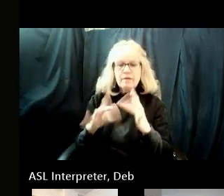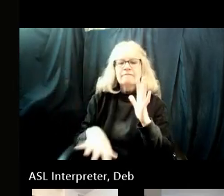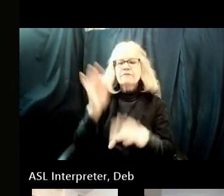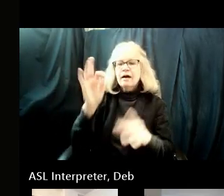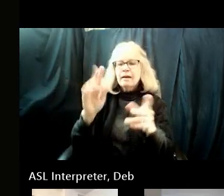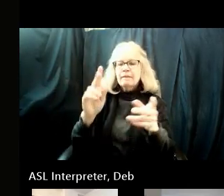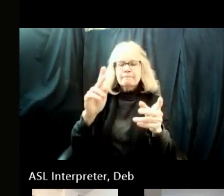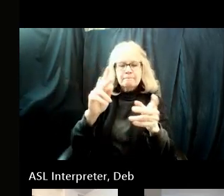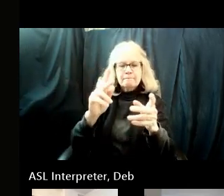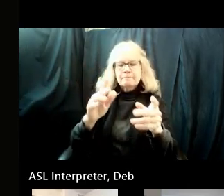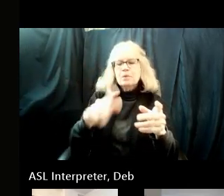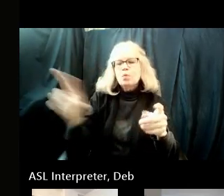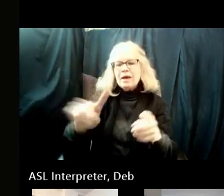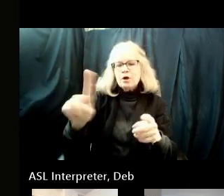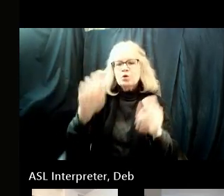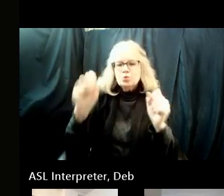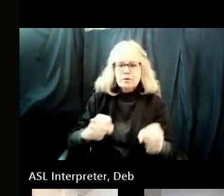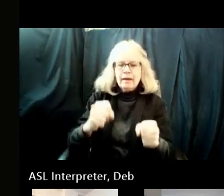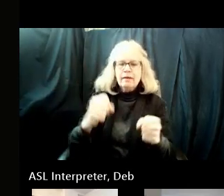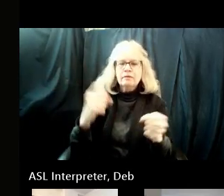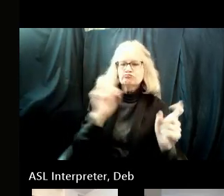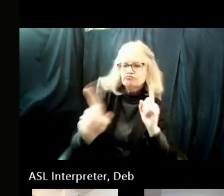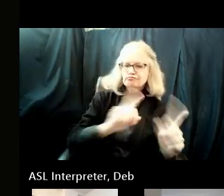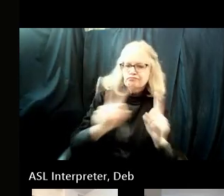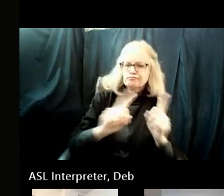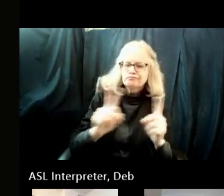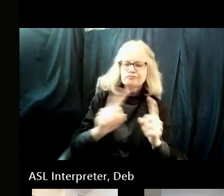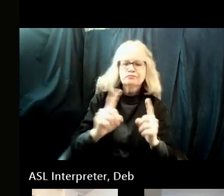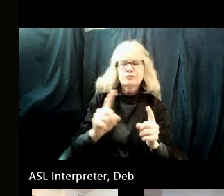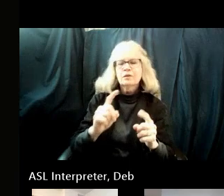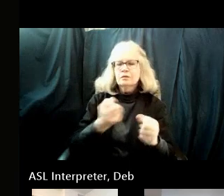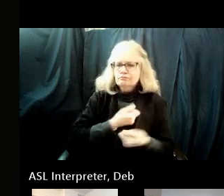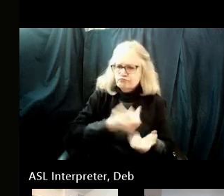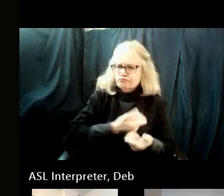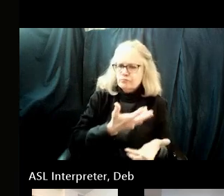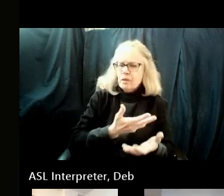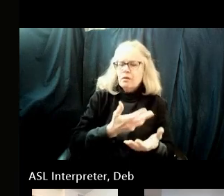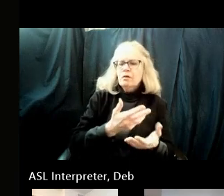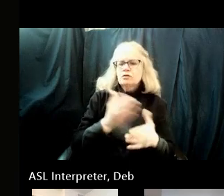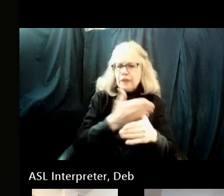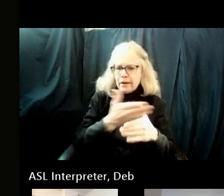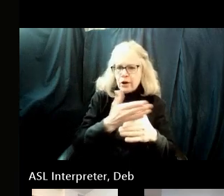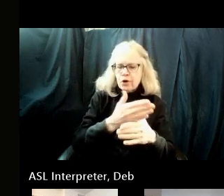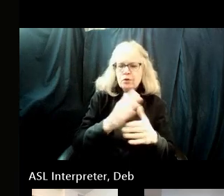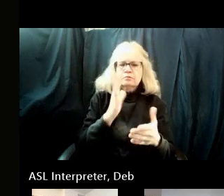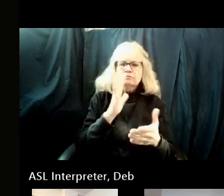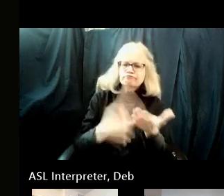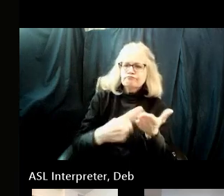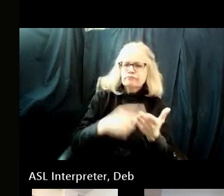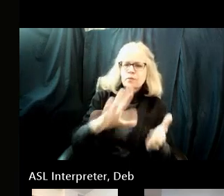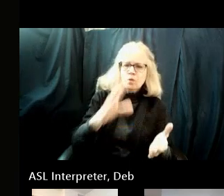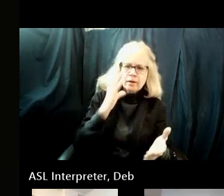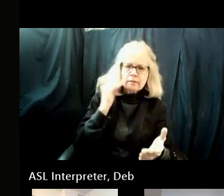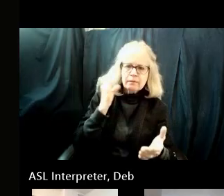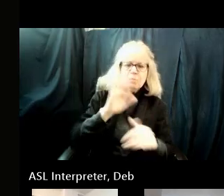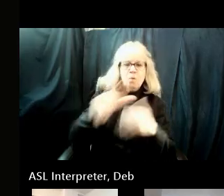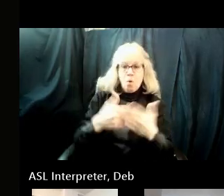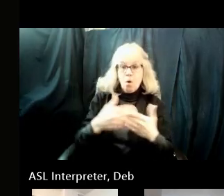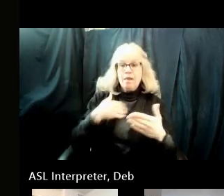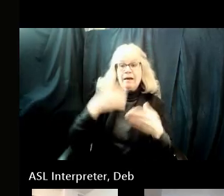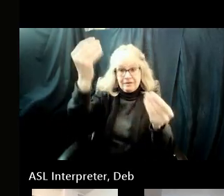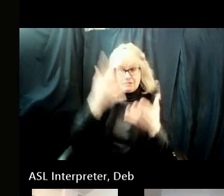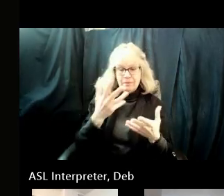to share what you know, to talk to others about their experiences, because all of us having information, that's the key to